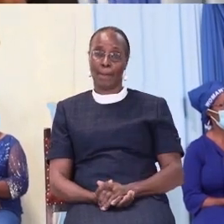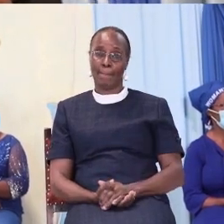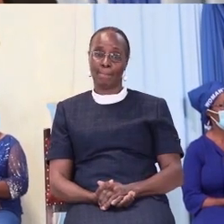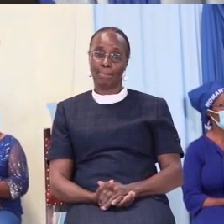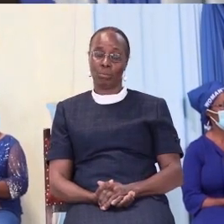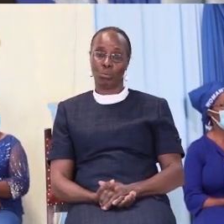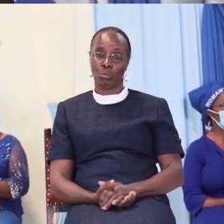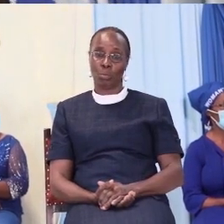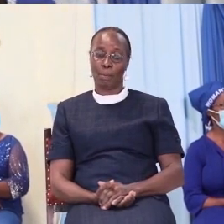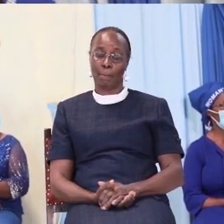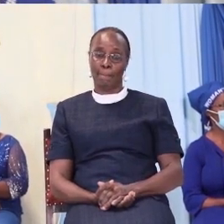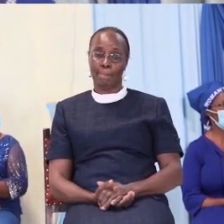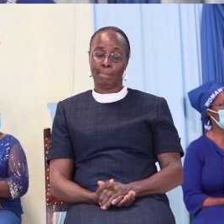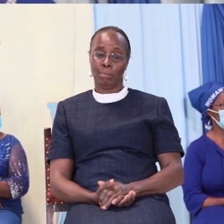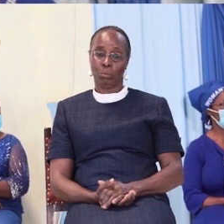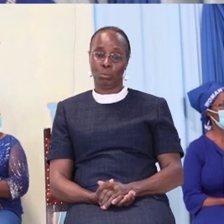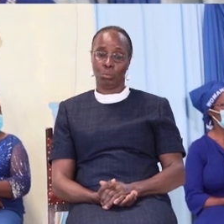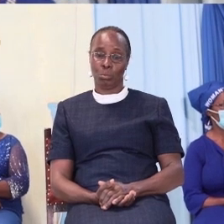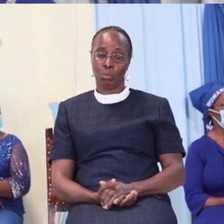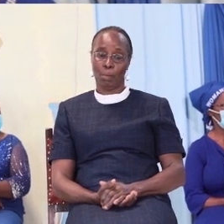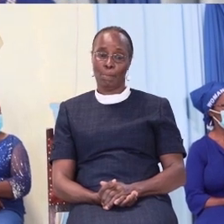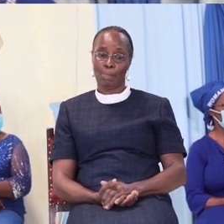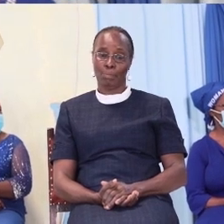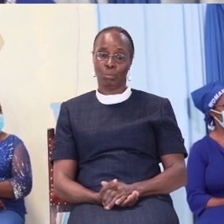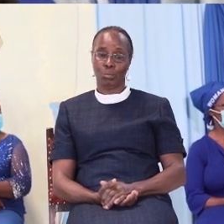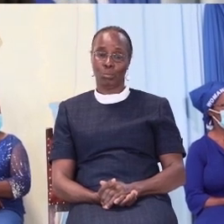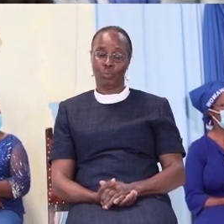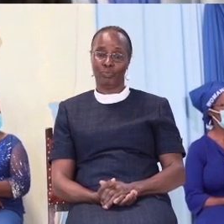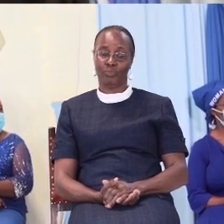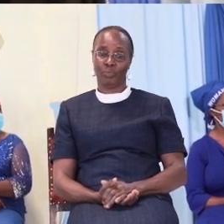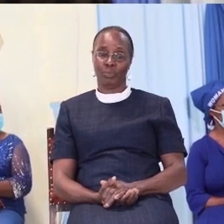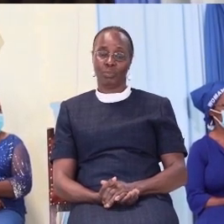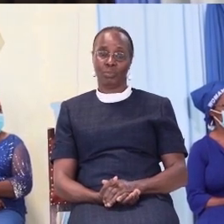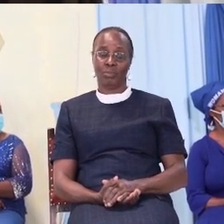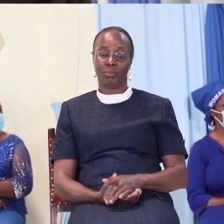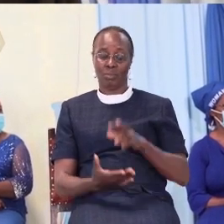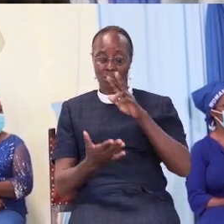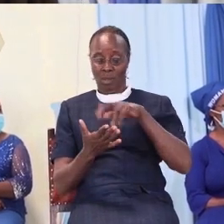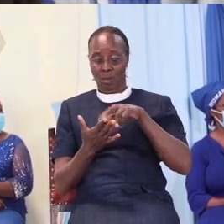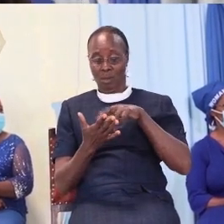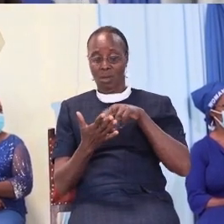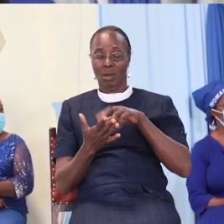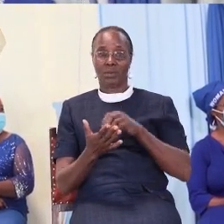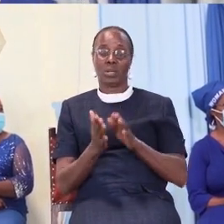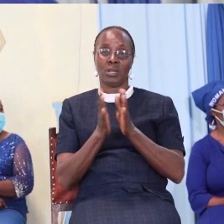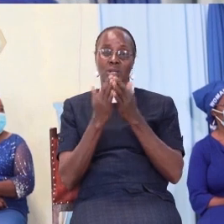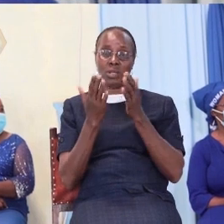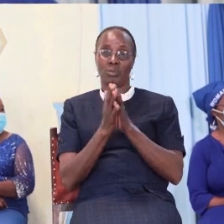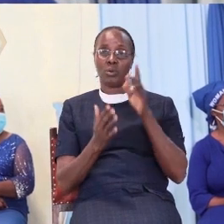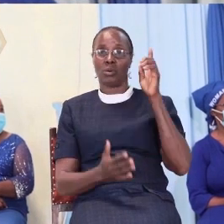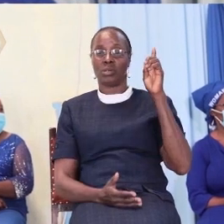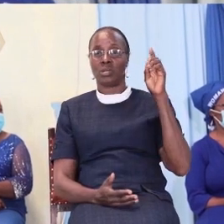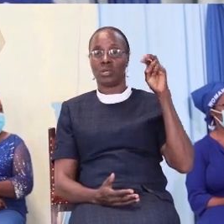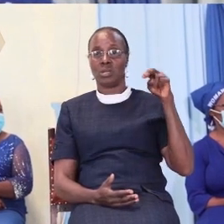We have been taken through the text from the book of Deuteronomy, chapter number 9, from verse 1 to